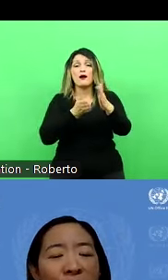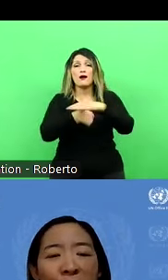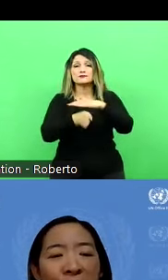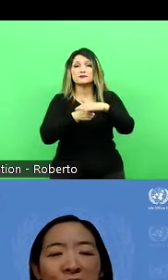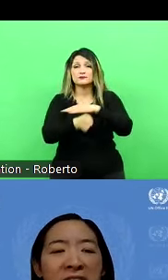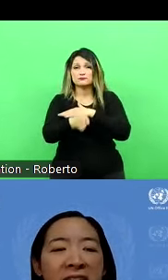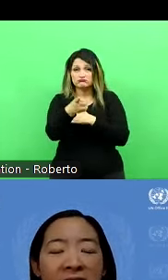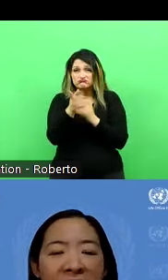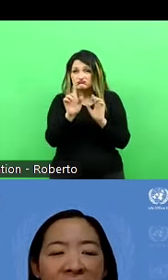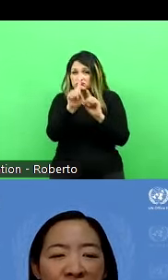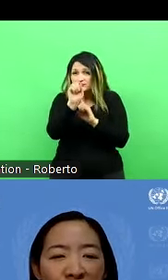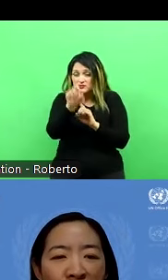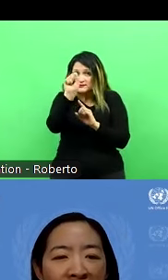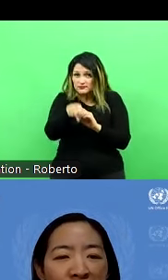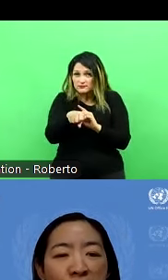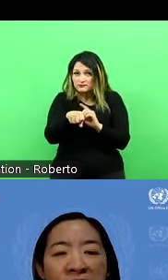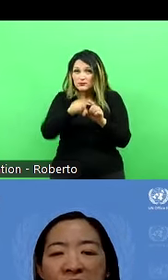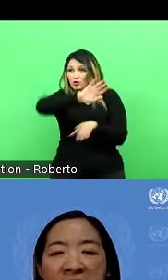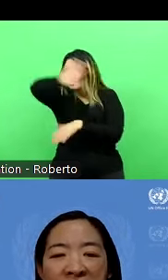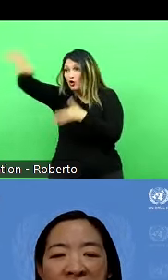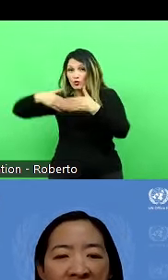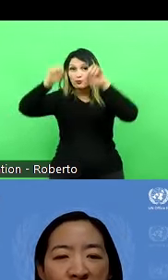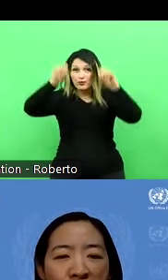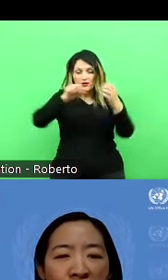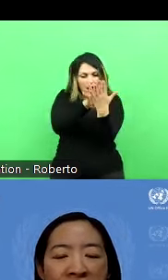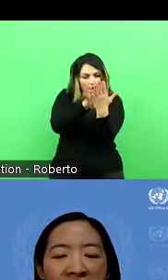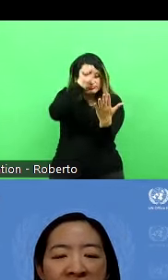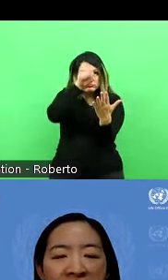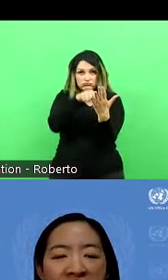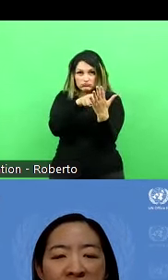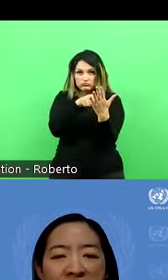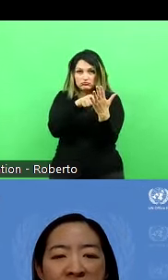available, you score 3. If you have most information available, but